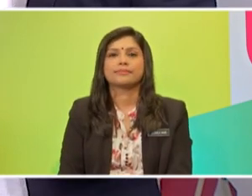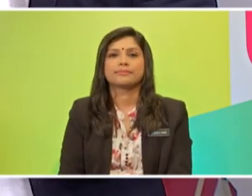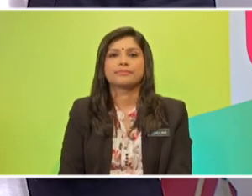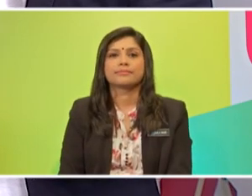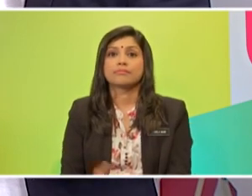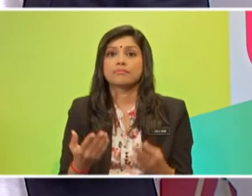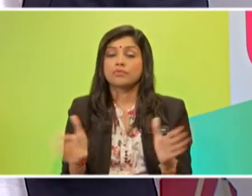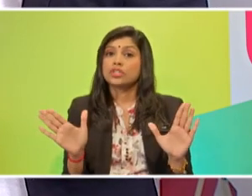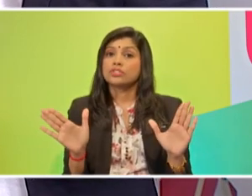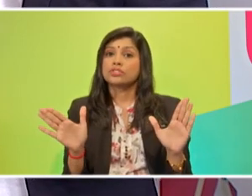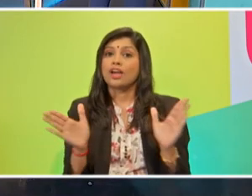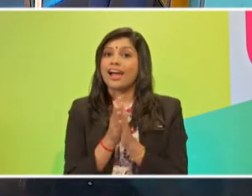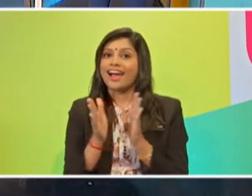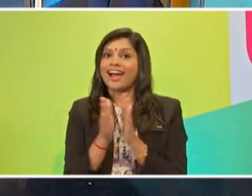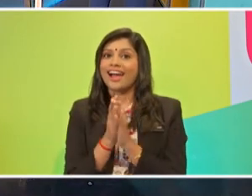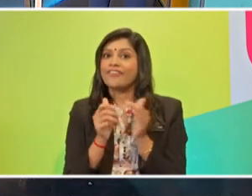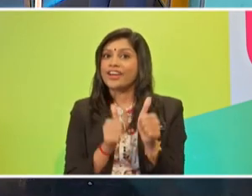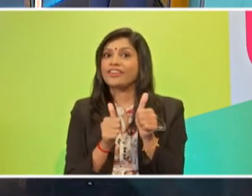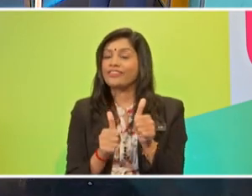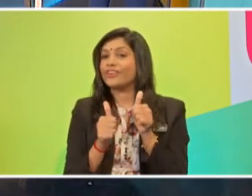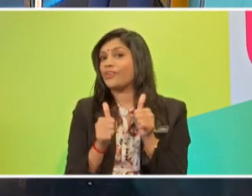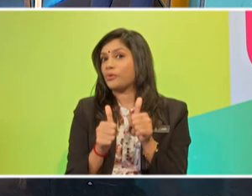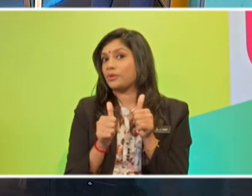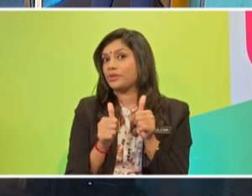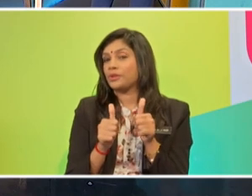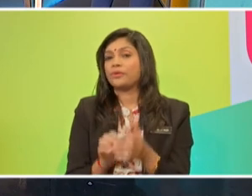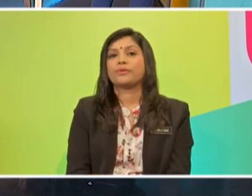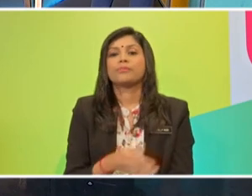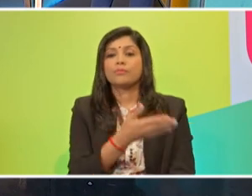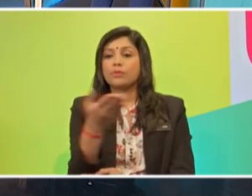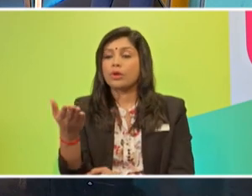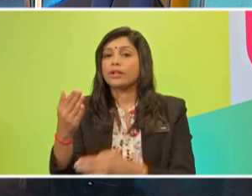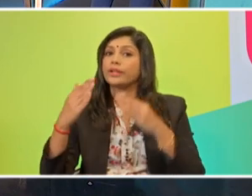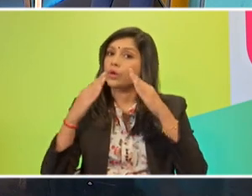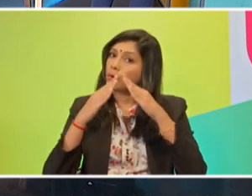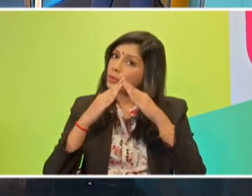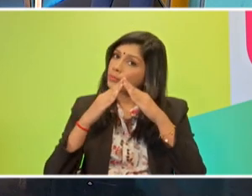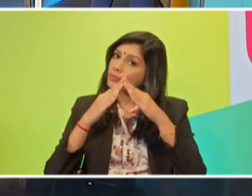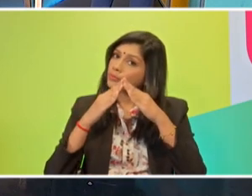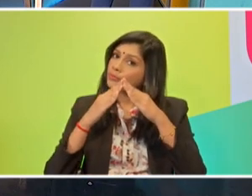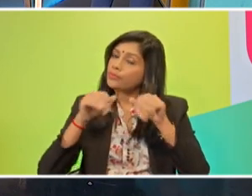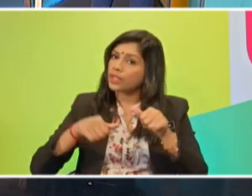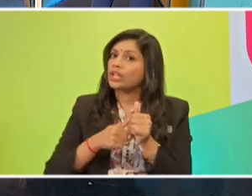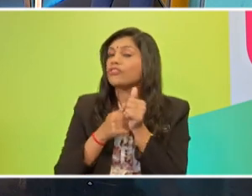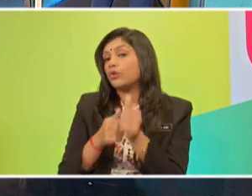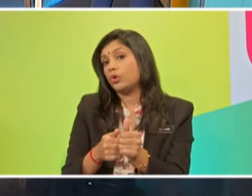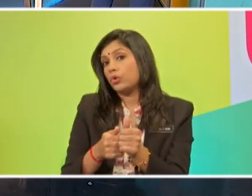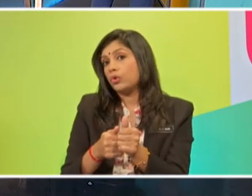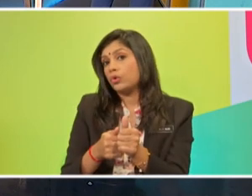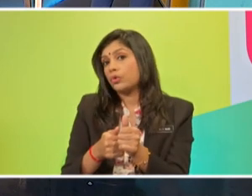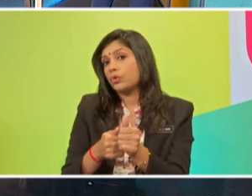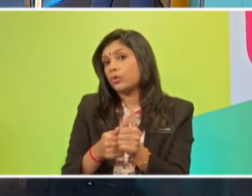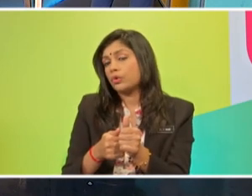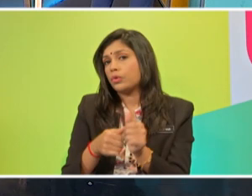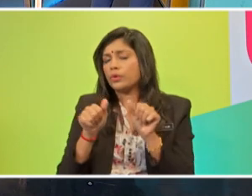Yes, that's it. Very good, Sean. Okay, children at home, can you follow Sean just now? Were